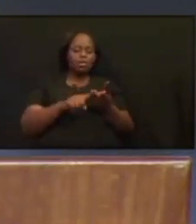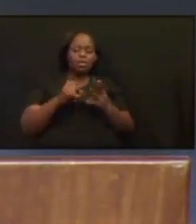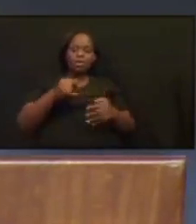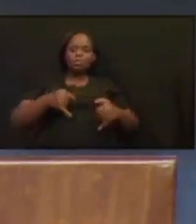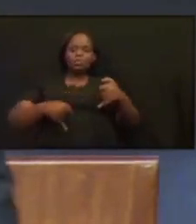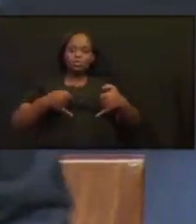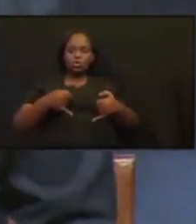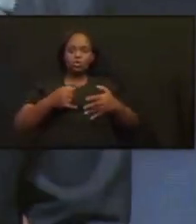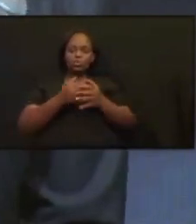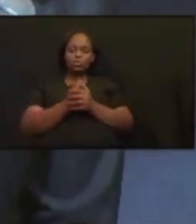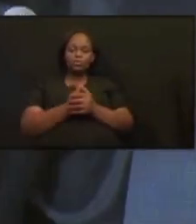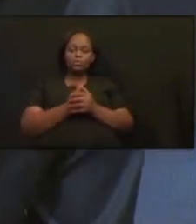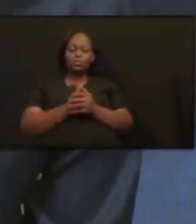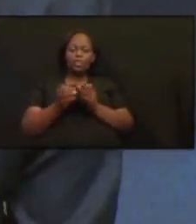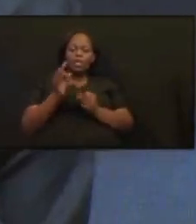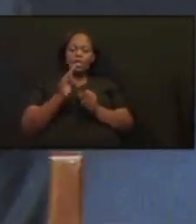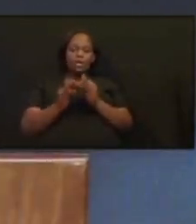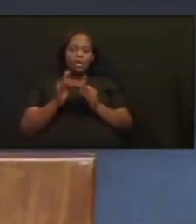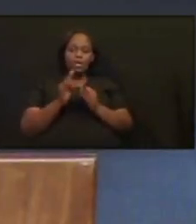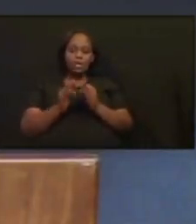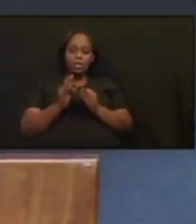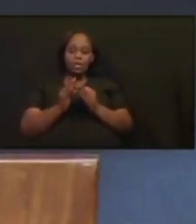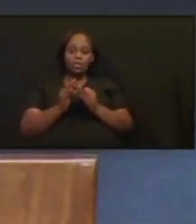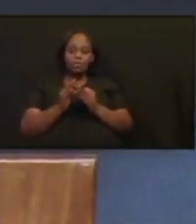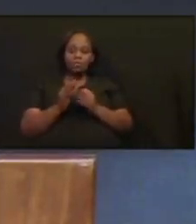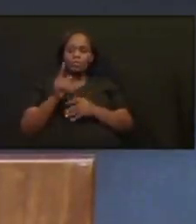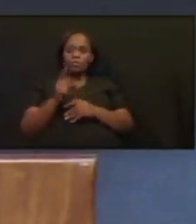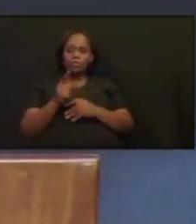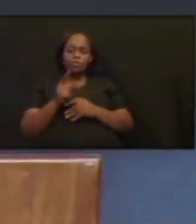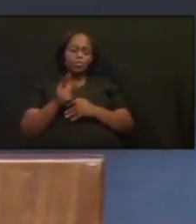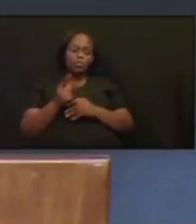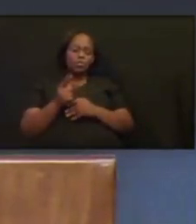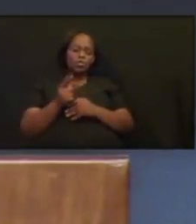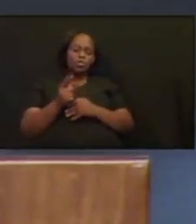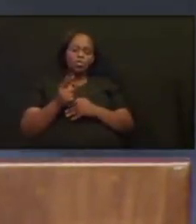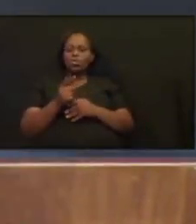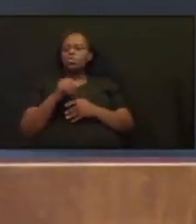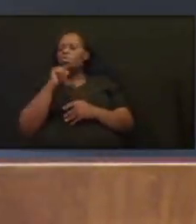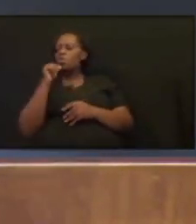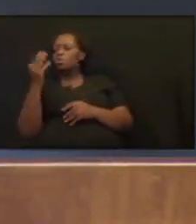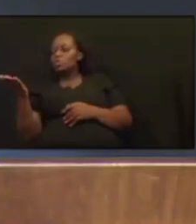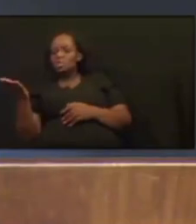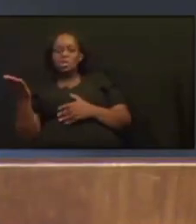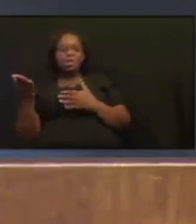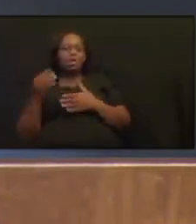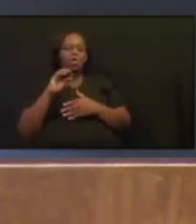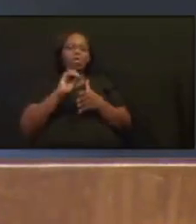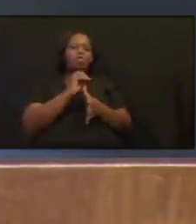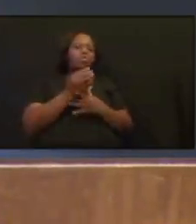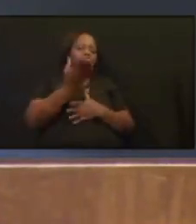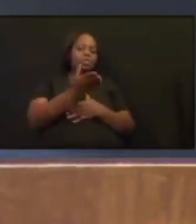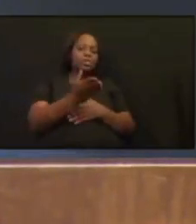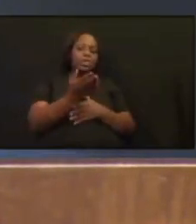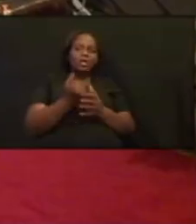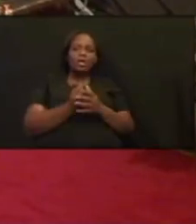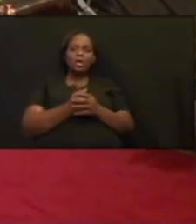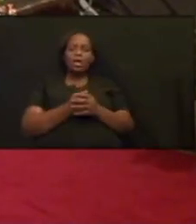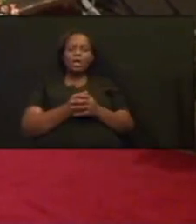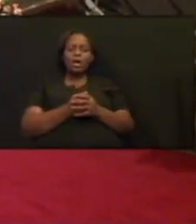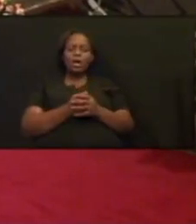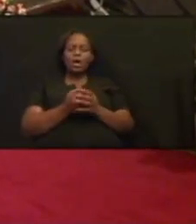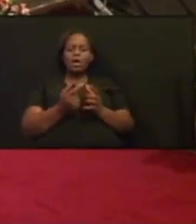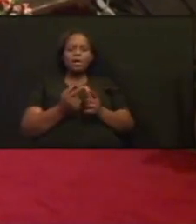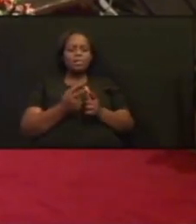Where you will not be here nor there, God will bring you to a point where you make a genuine